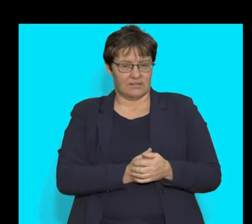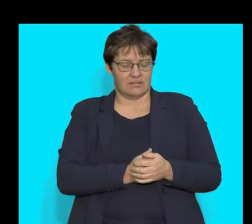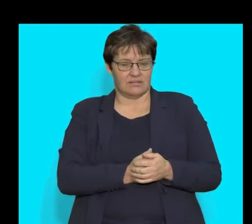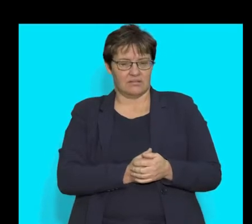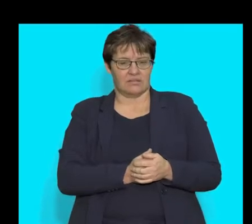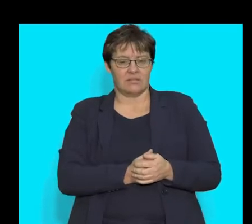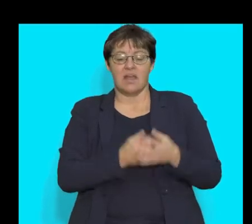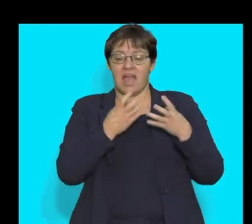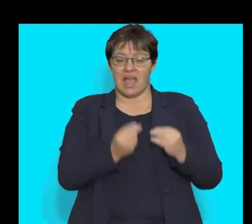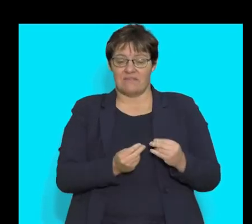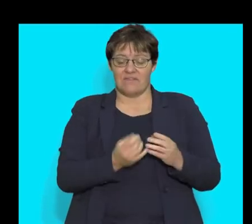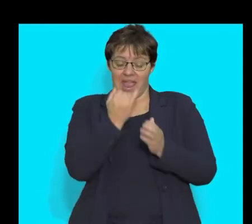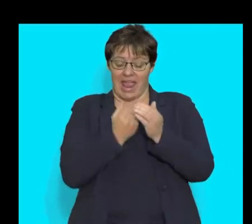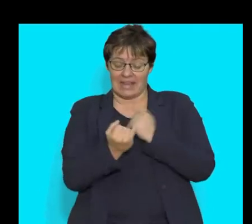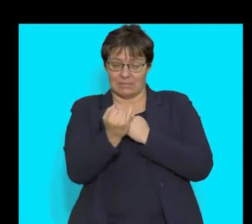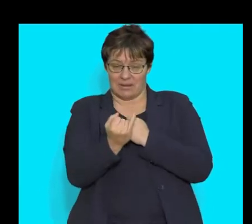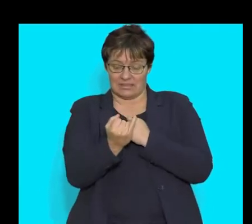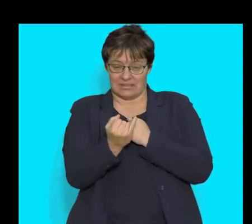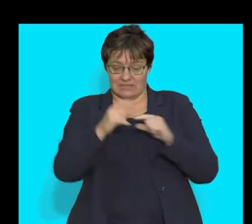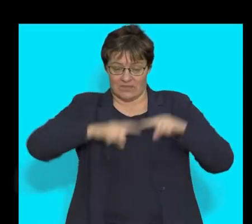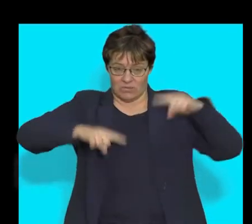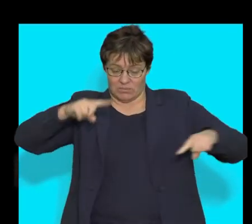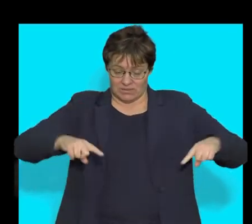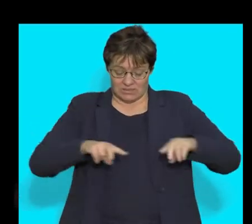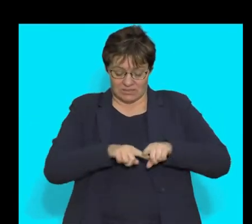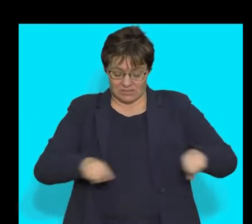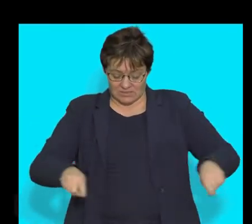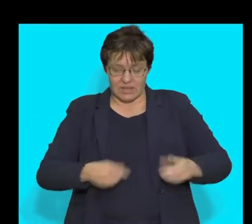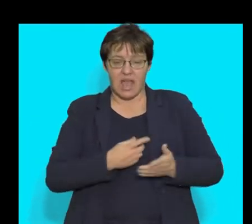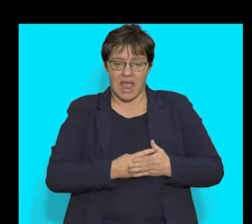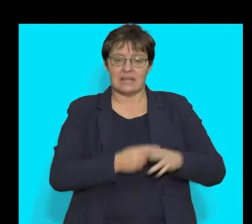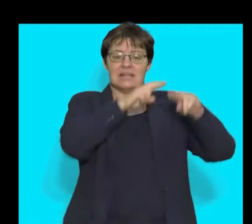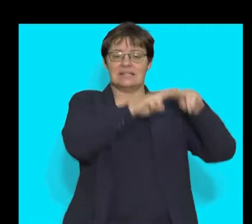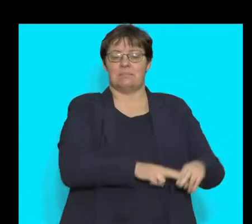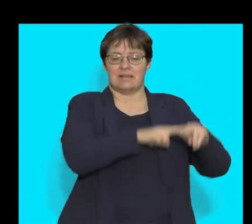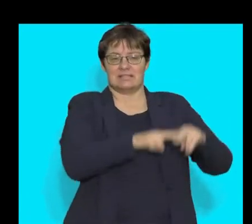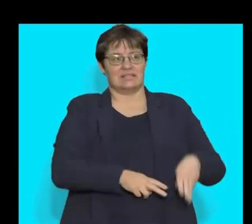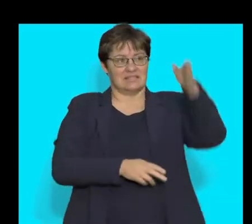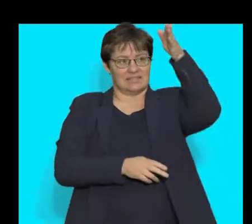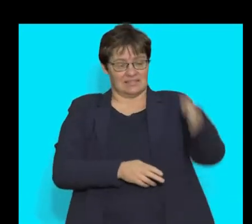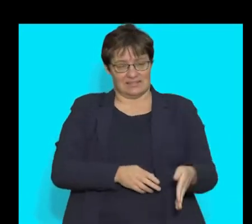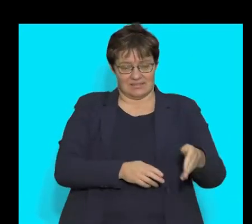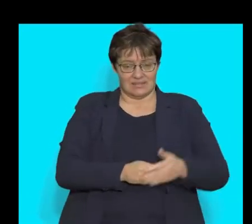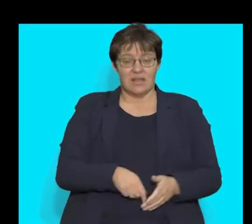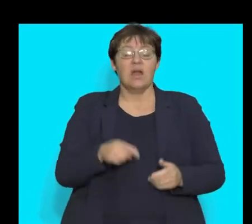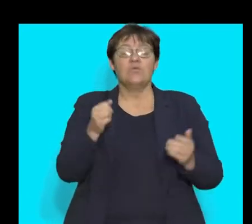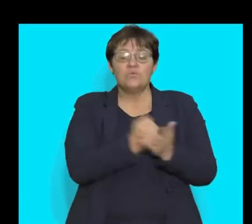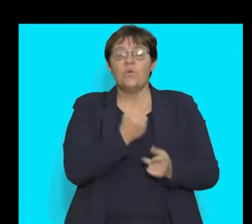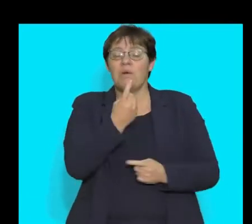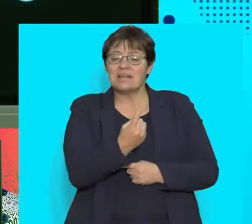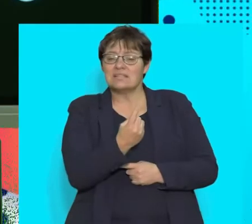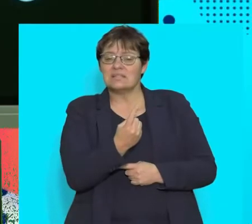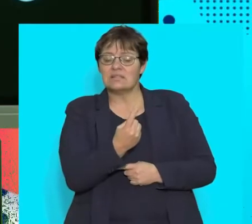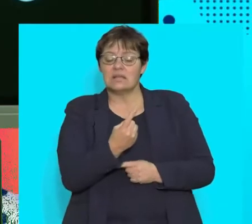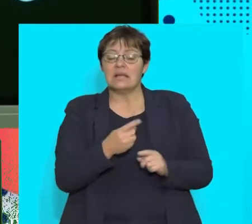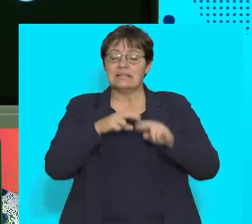are independent variables and there are dependent variables. And you need to make sure that you understand the difference